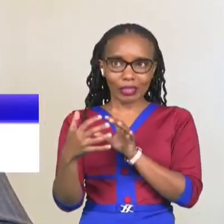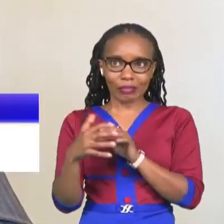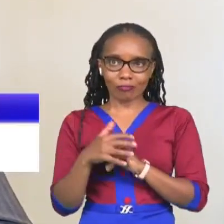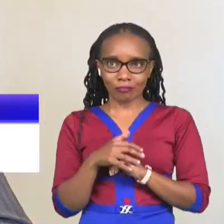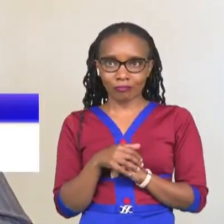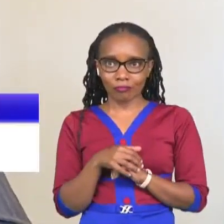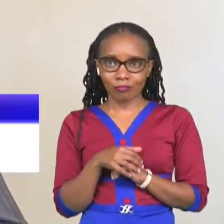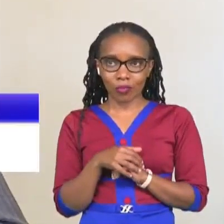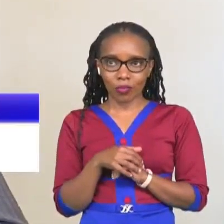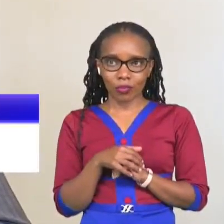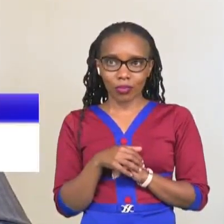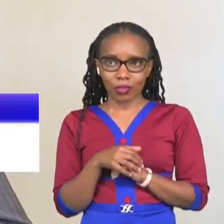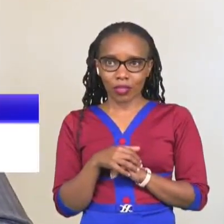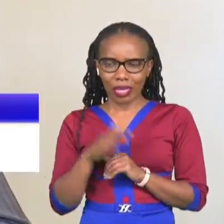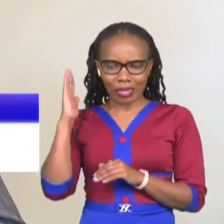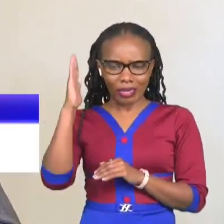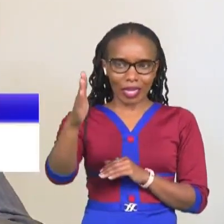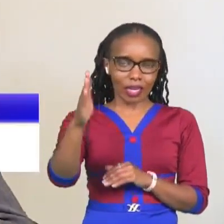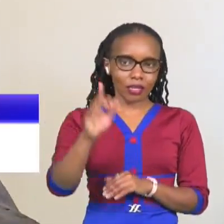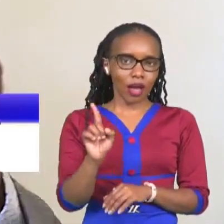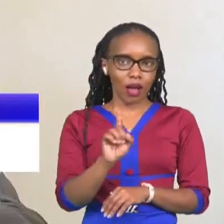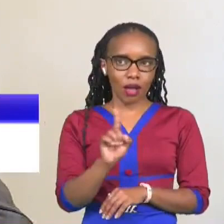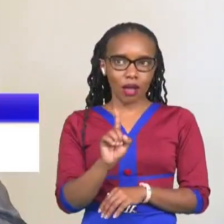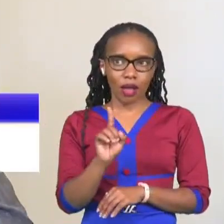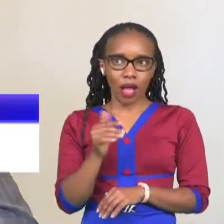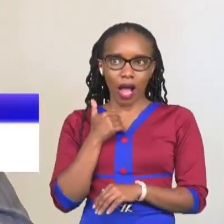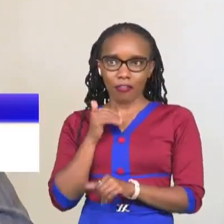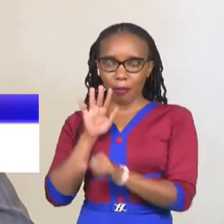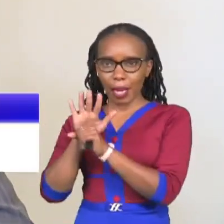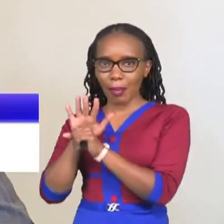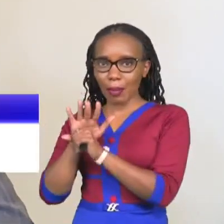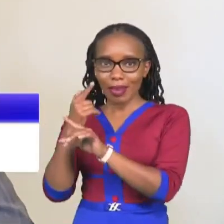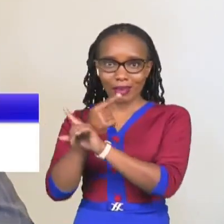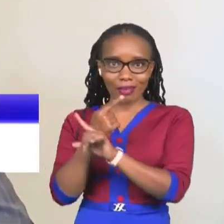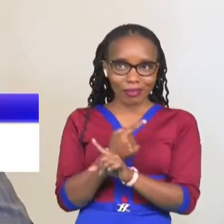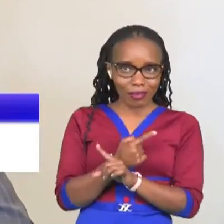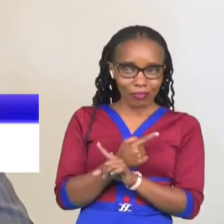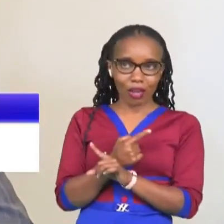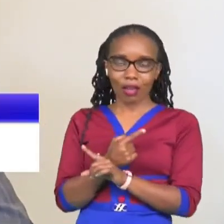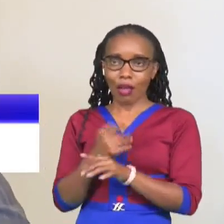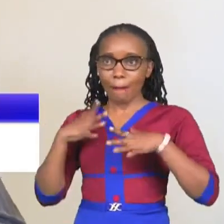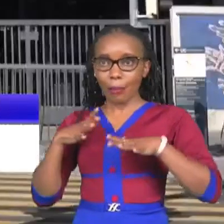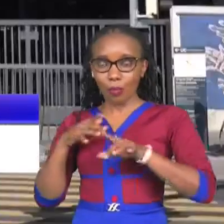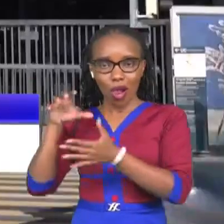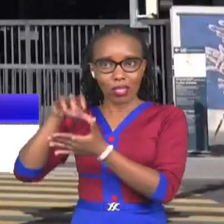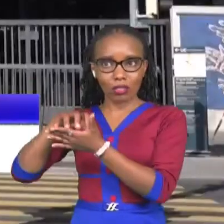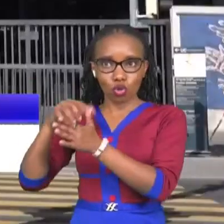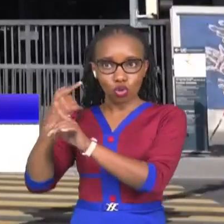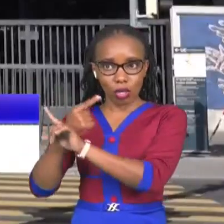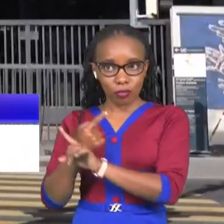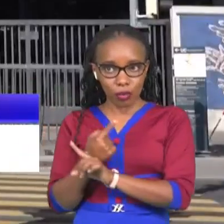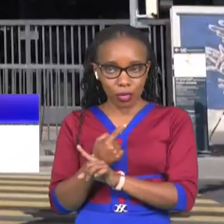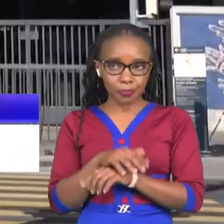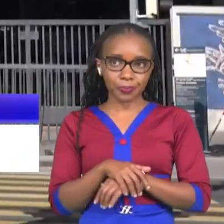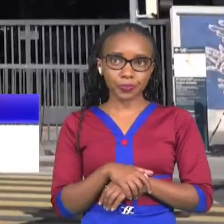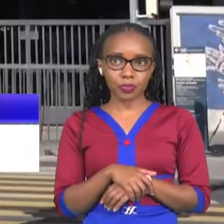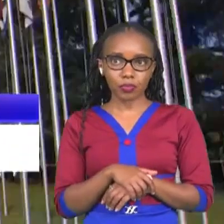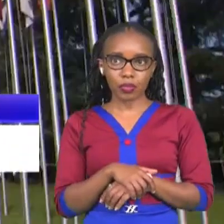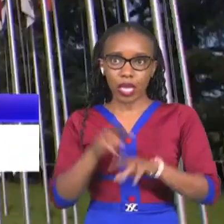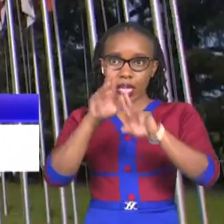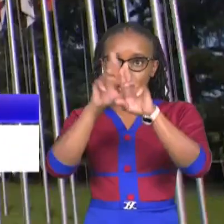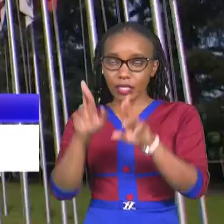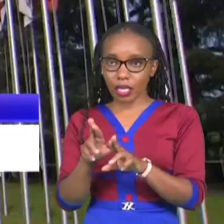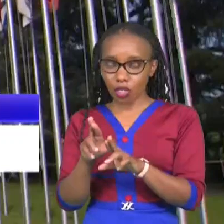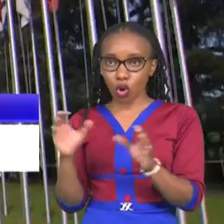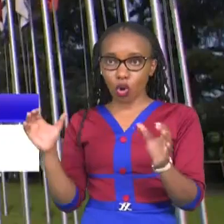It's not a straightforward hand. There's so many different players and so many different situations. The international community,